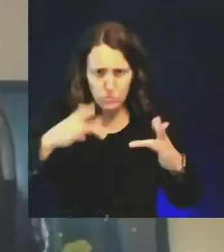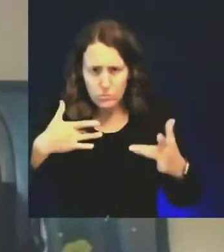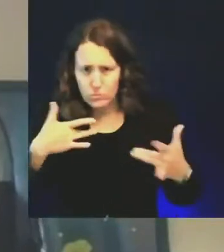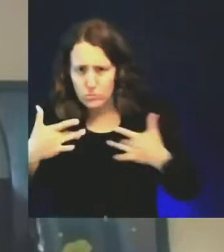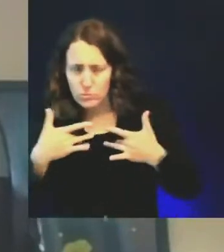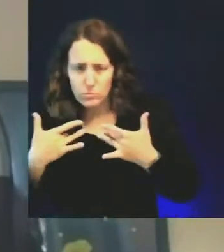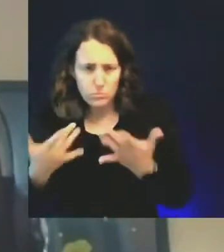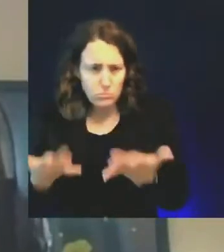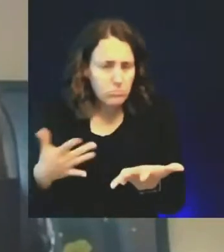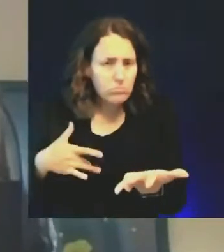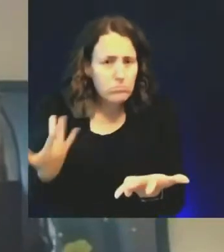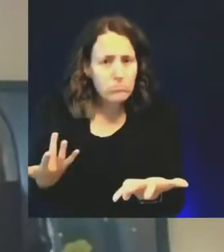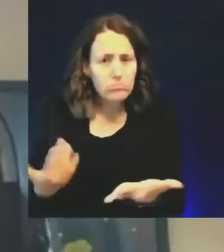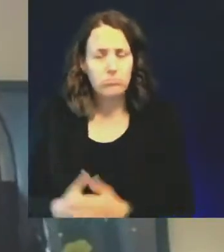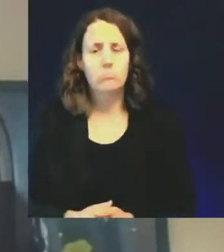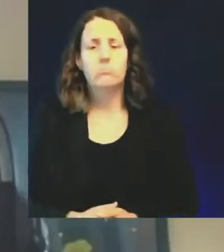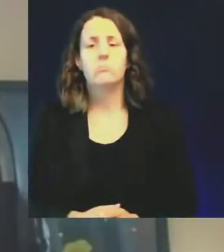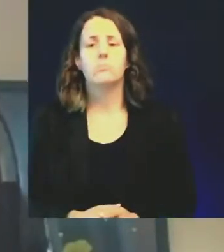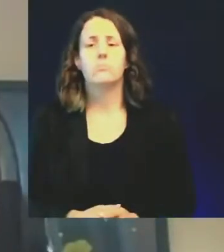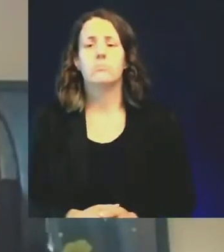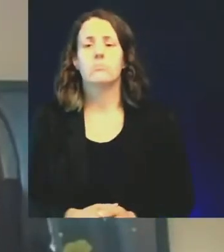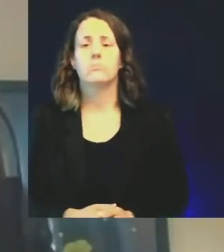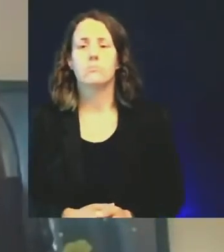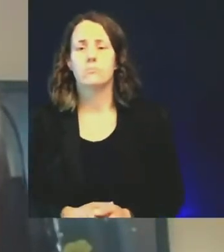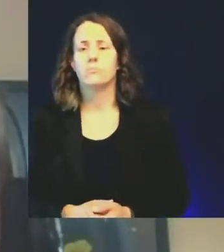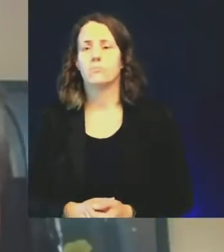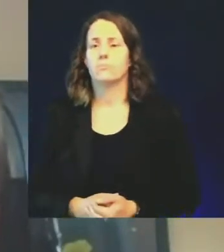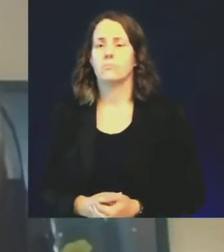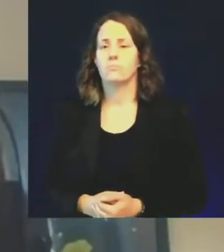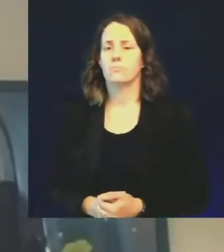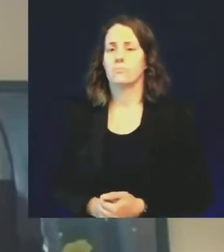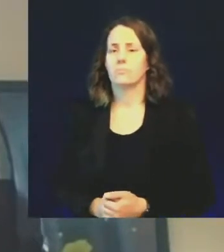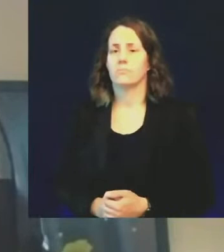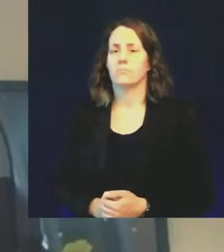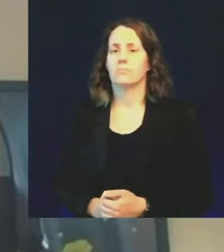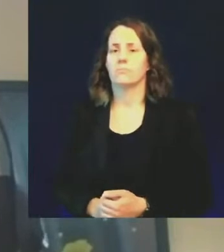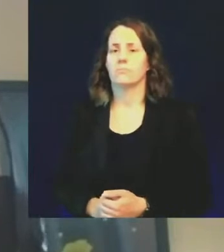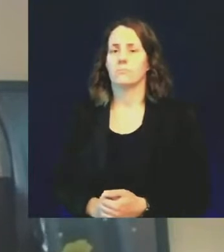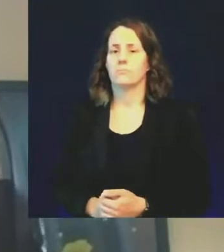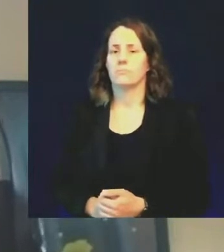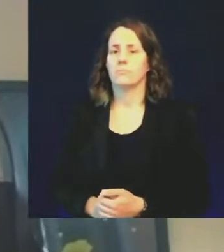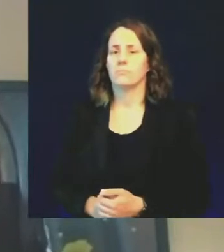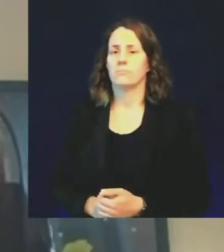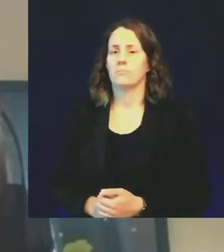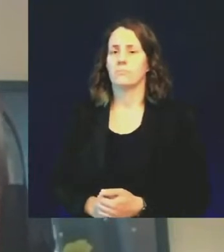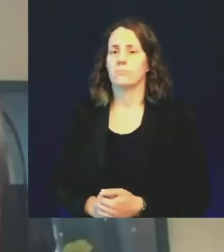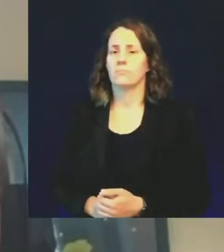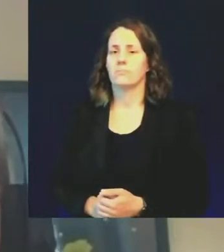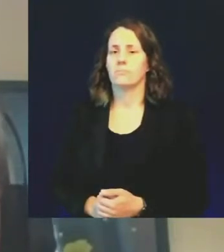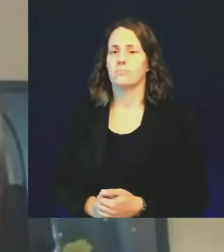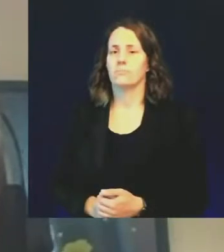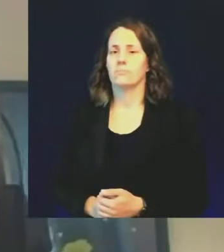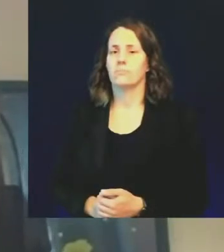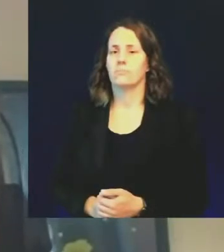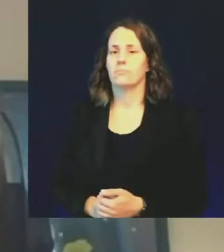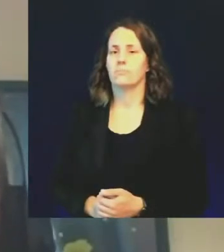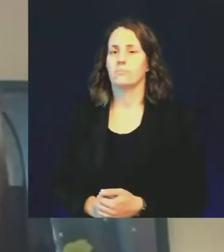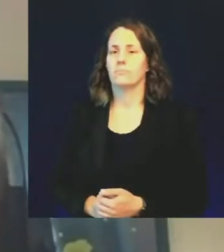than 18 to 24-year-olds. And so I'm certain that has some influence on